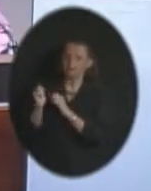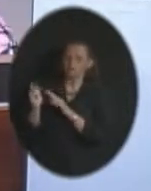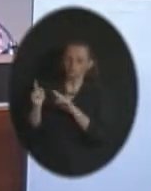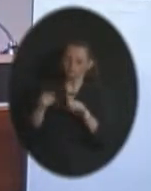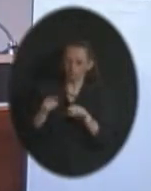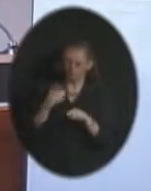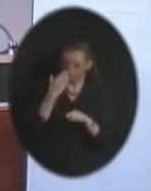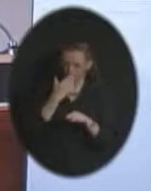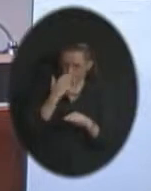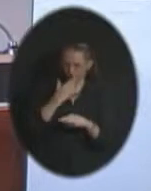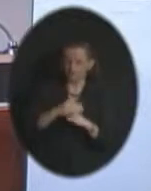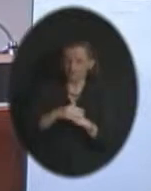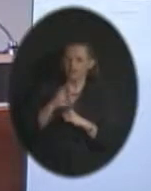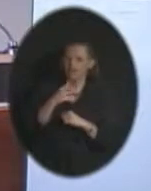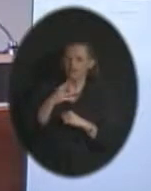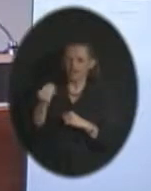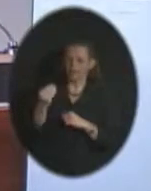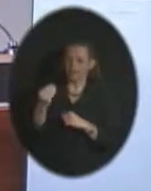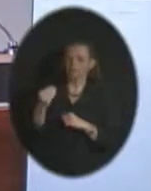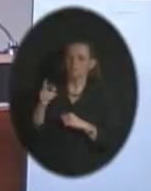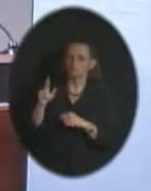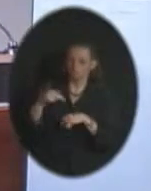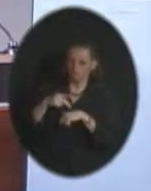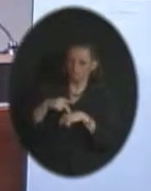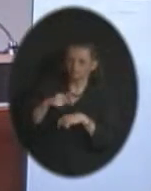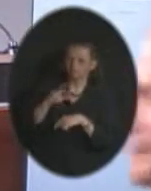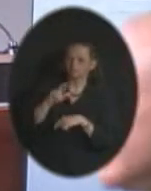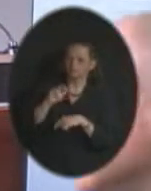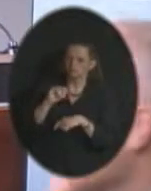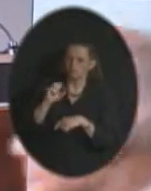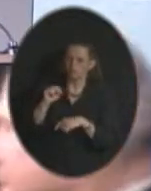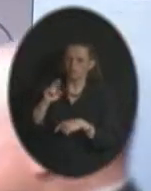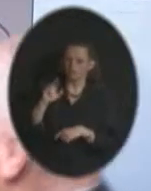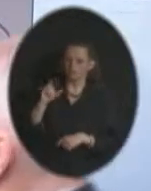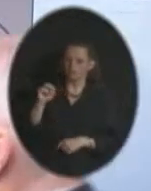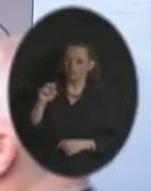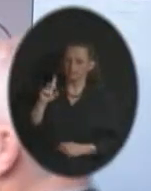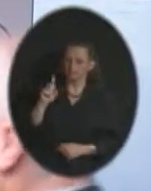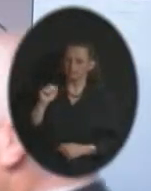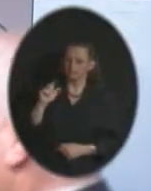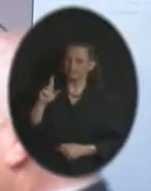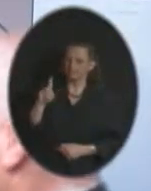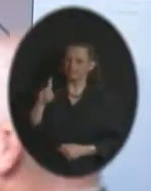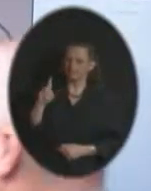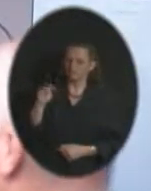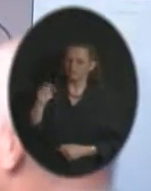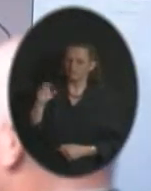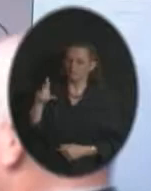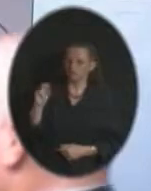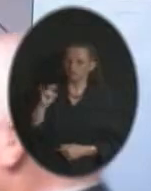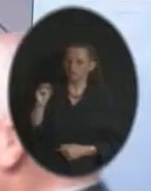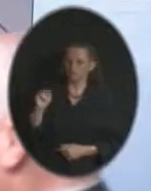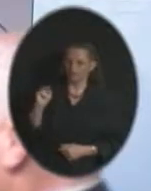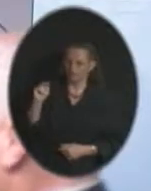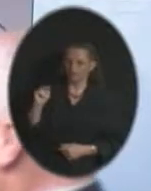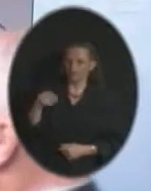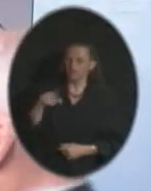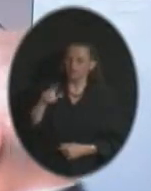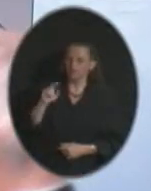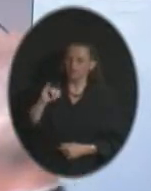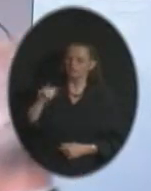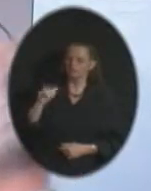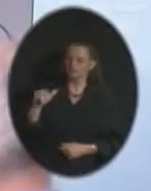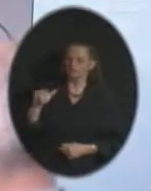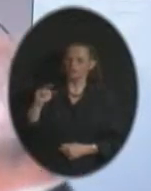principals and their athletic directors, Ryan Ralston from Olathe East, David Morford from Olathe North, Jay Novacek from Northwest, Phil Clark and